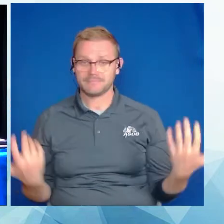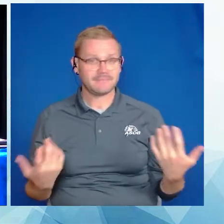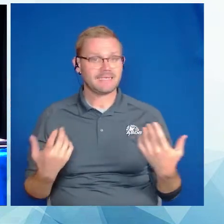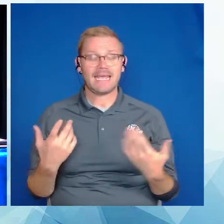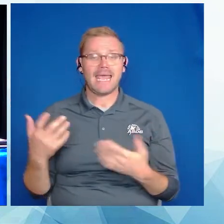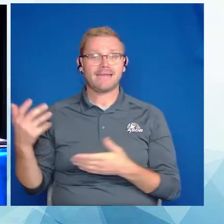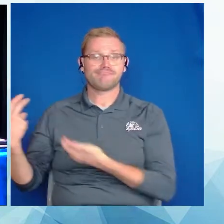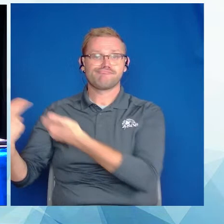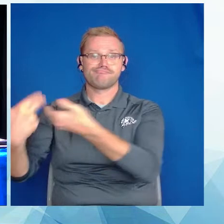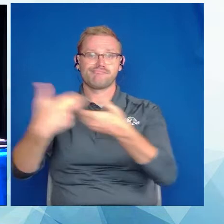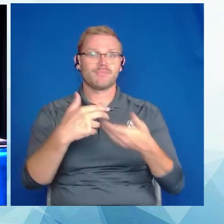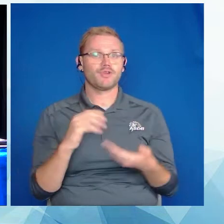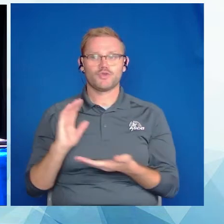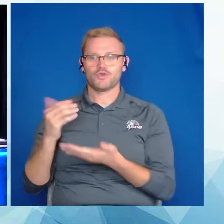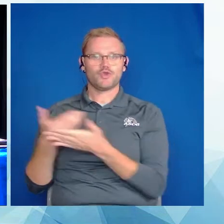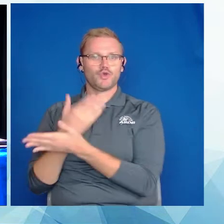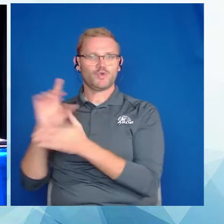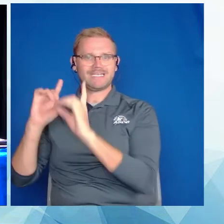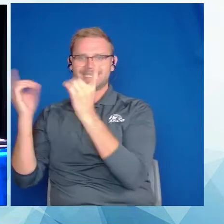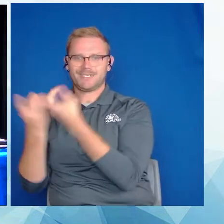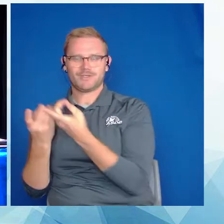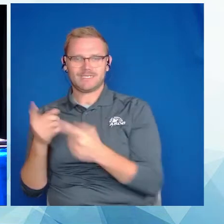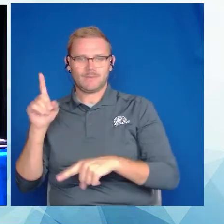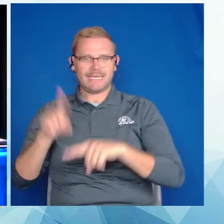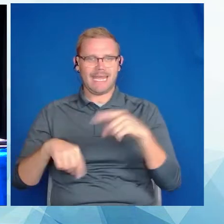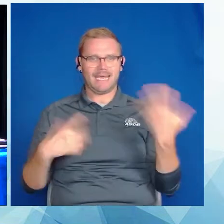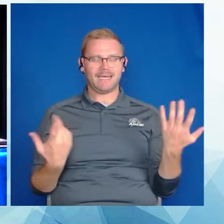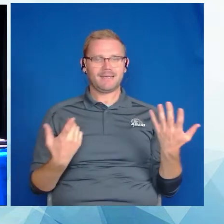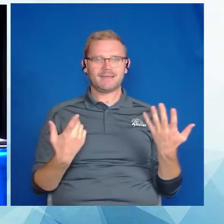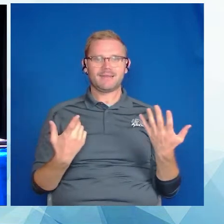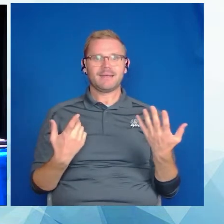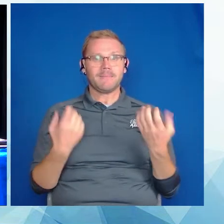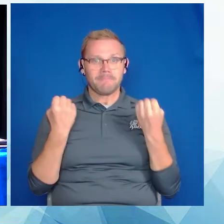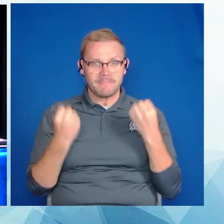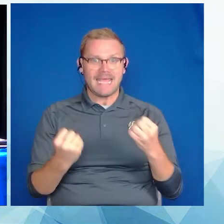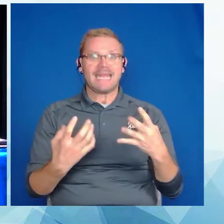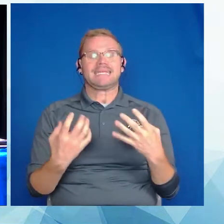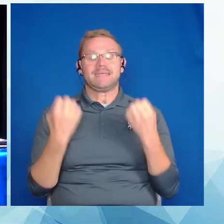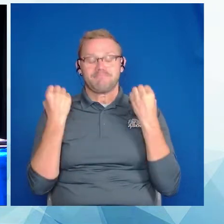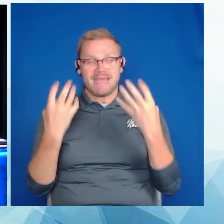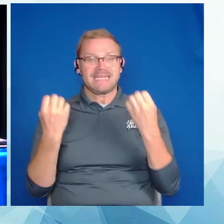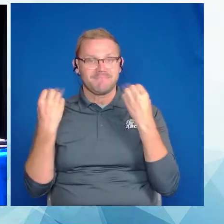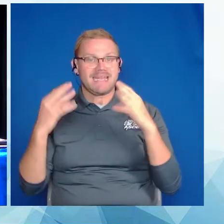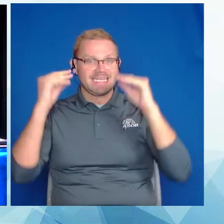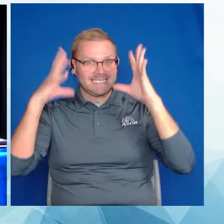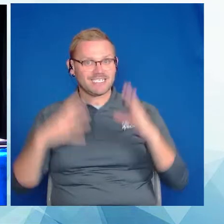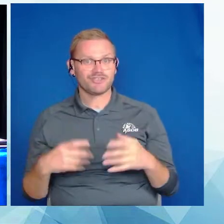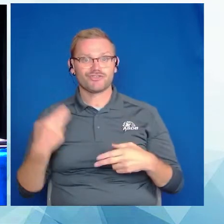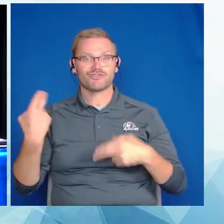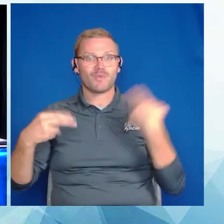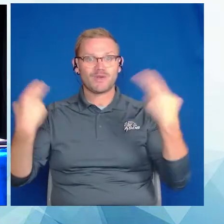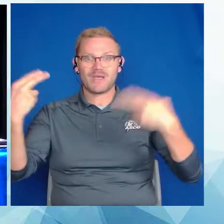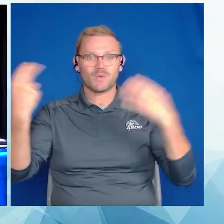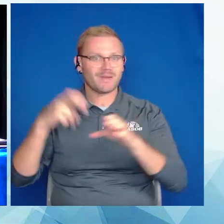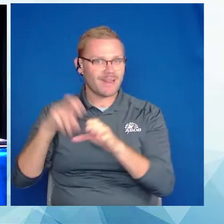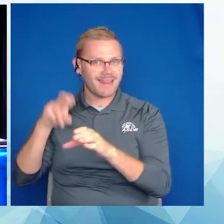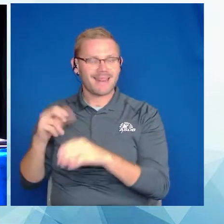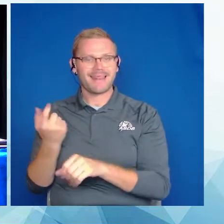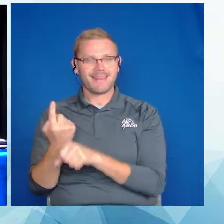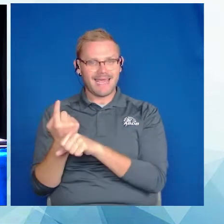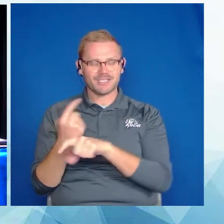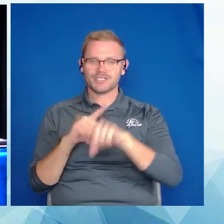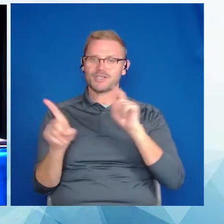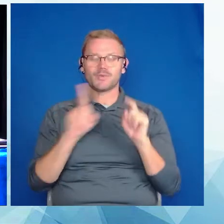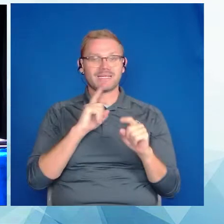new districts. We can't. We lost a lot of teachers last year, and the refrain was kind of the same, as they were